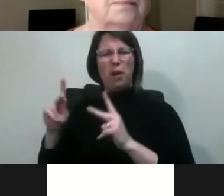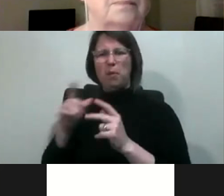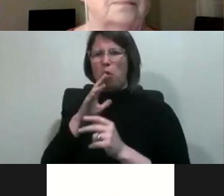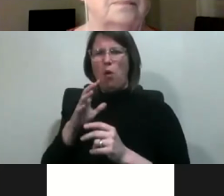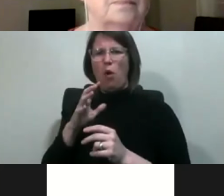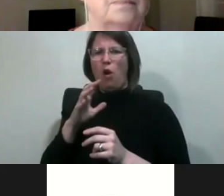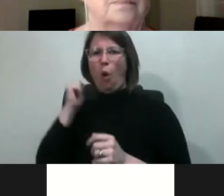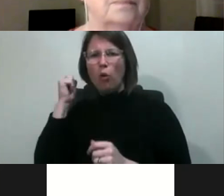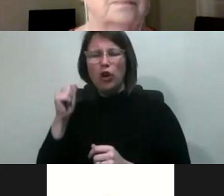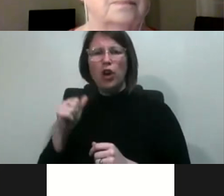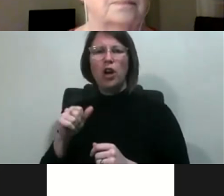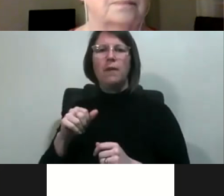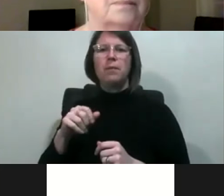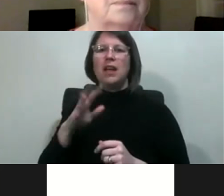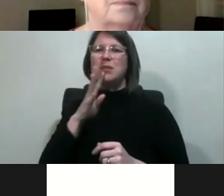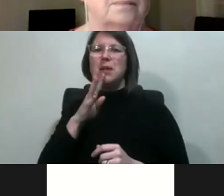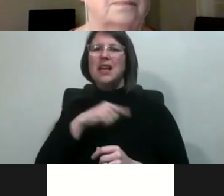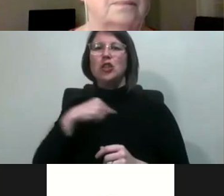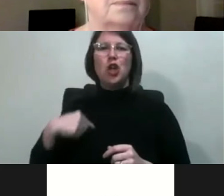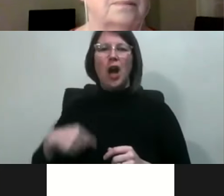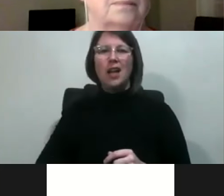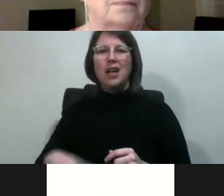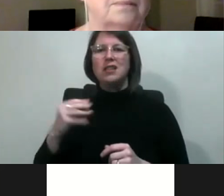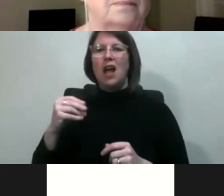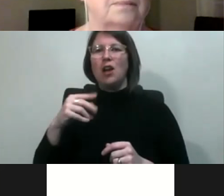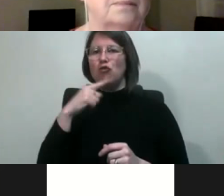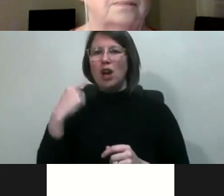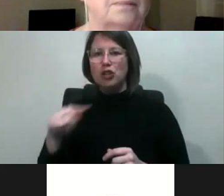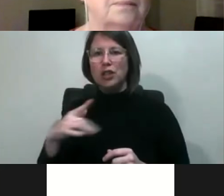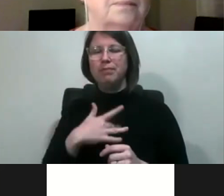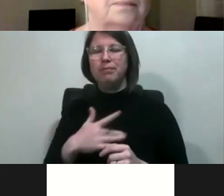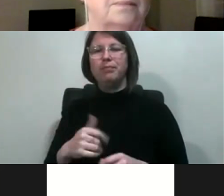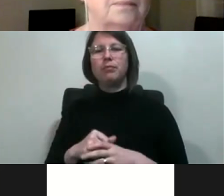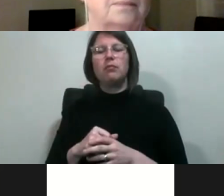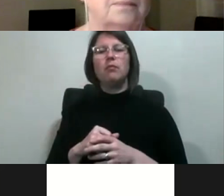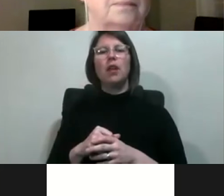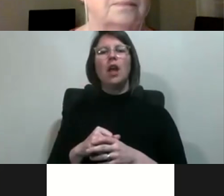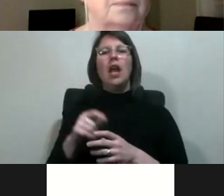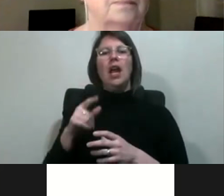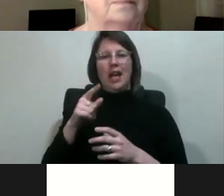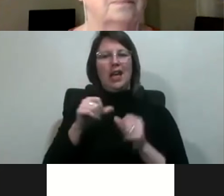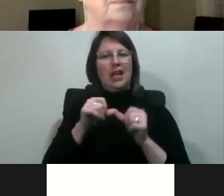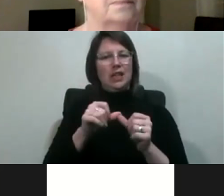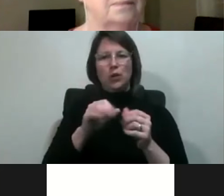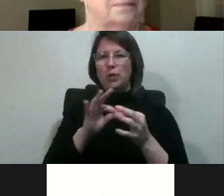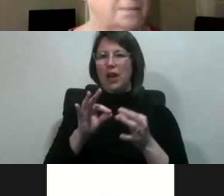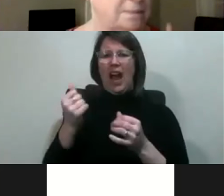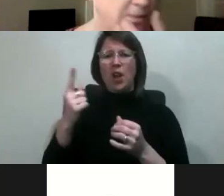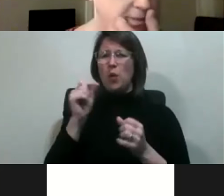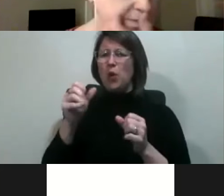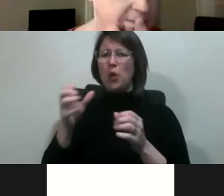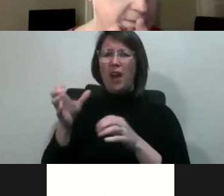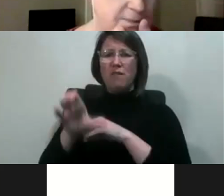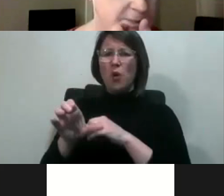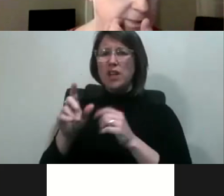and Russian speaking and not on the Zoom tonight. Then he went on to say, you know, is there anybody who could make the T continue the 55